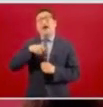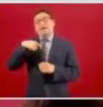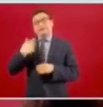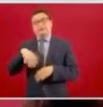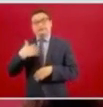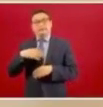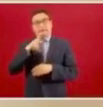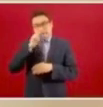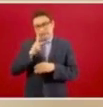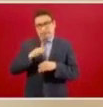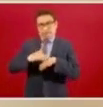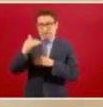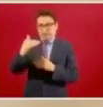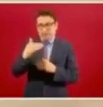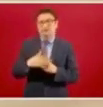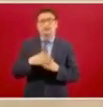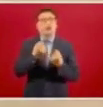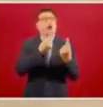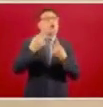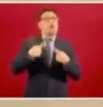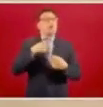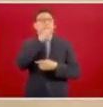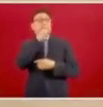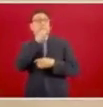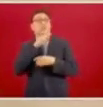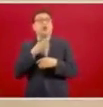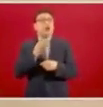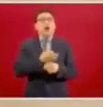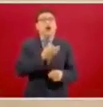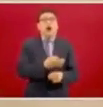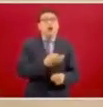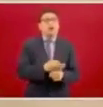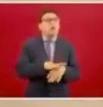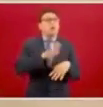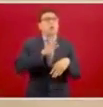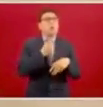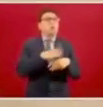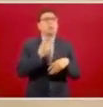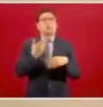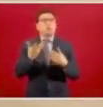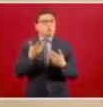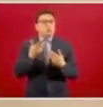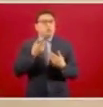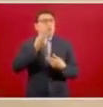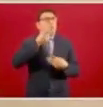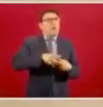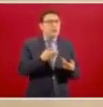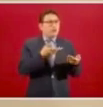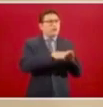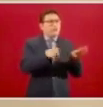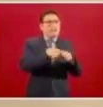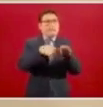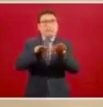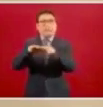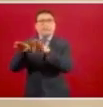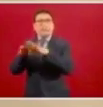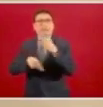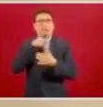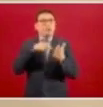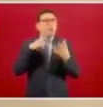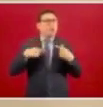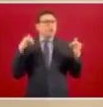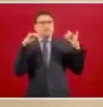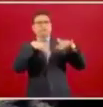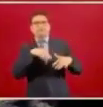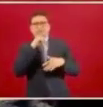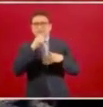answer is it's not that probable. The probability is rather low. But it will get